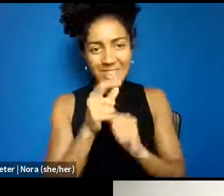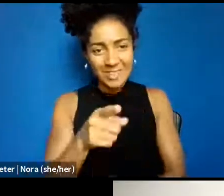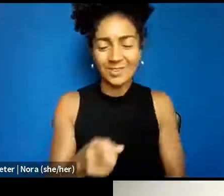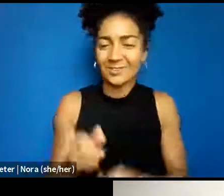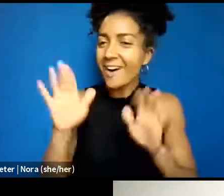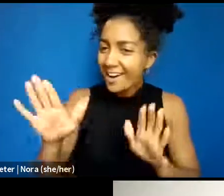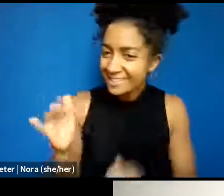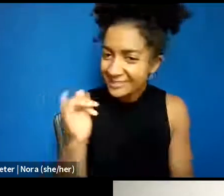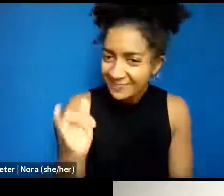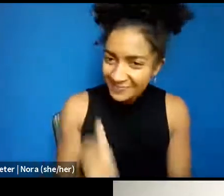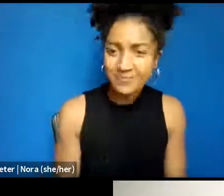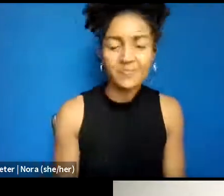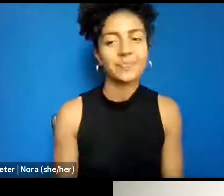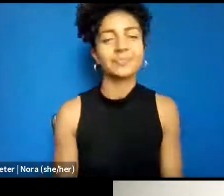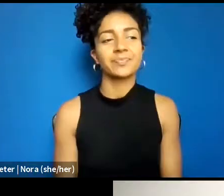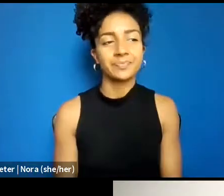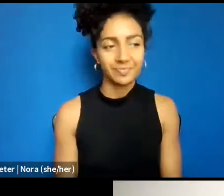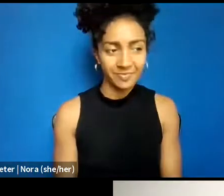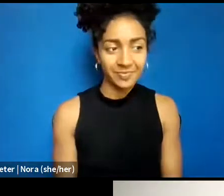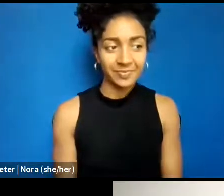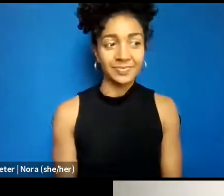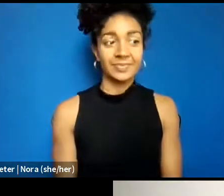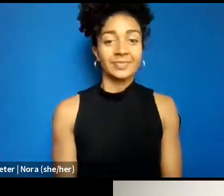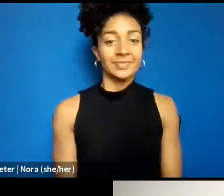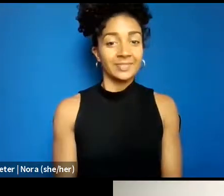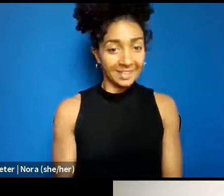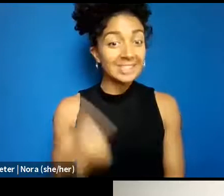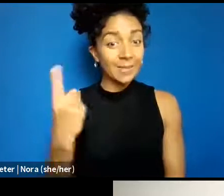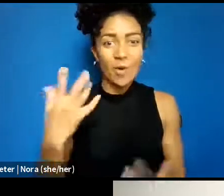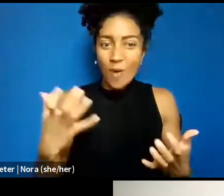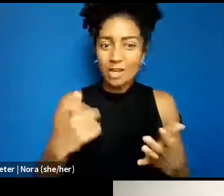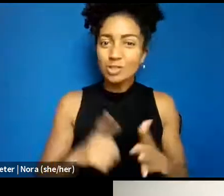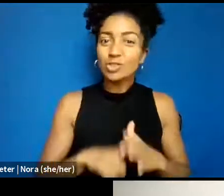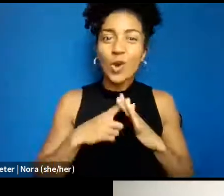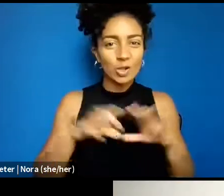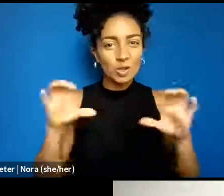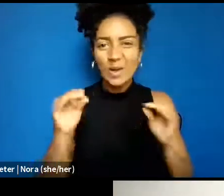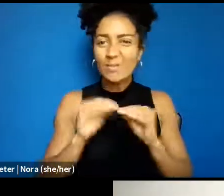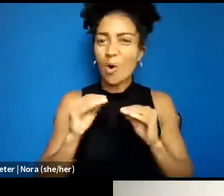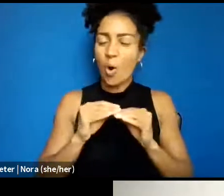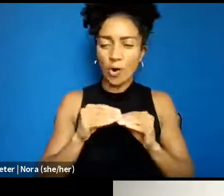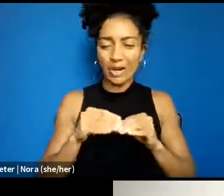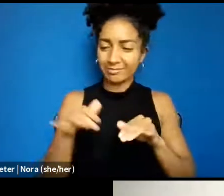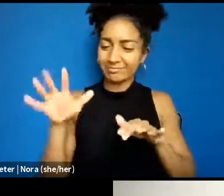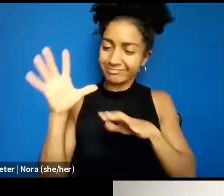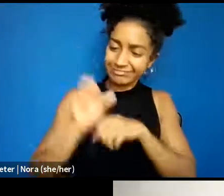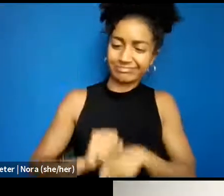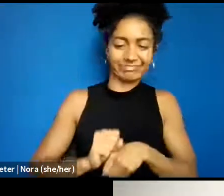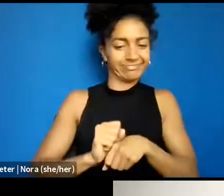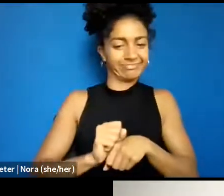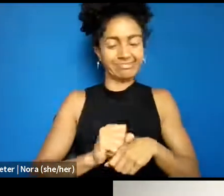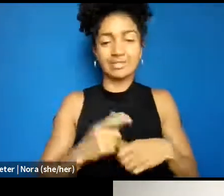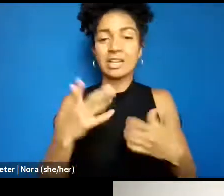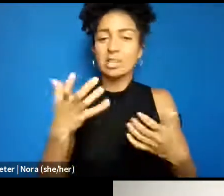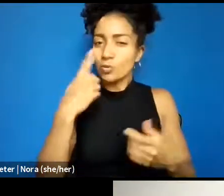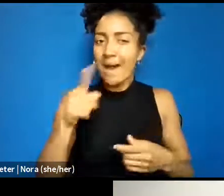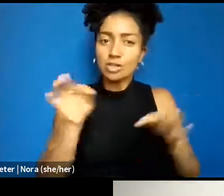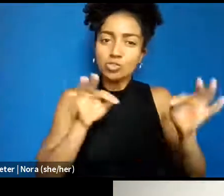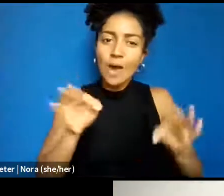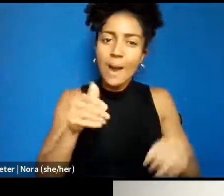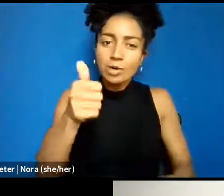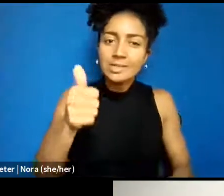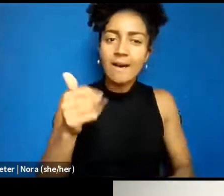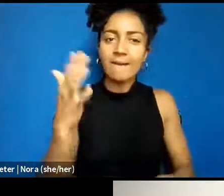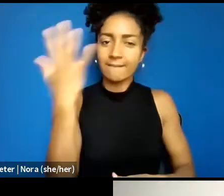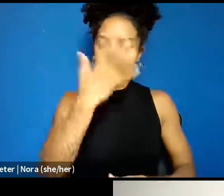too. So something I wanted to start doing regularly, Sonja, if you'll join me, let's describe ourselves for our listening audience, anyone who's blind